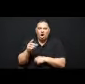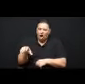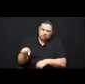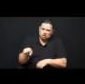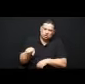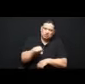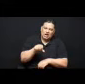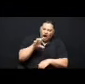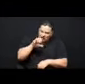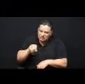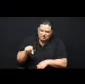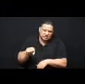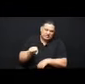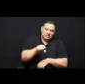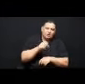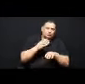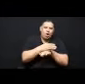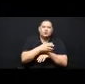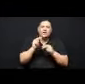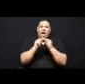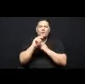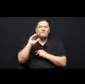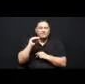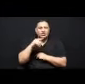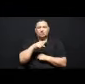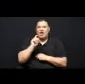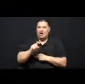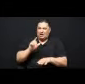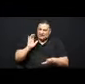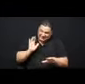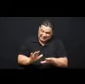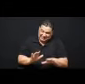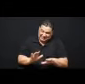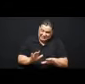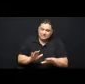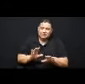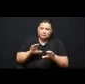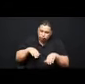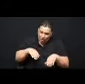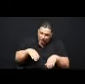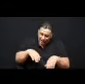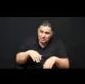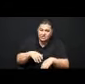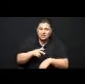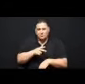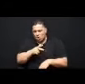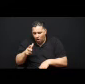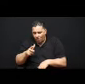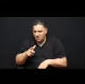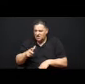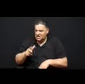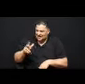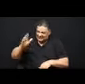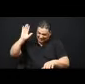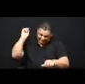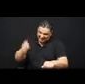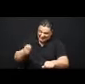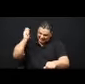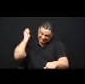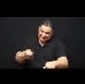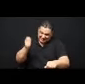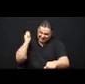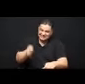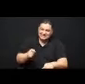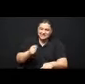had to slam on her brakes. Shannon pulled over, fought off the predator with a stick, and searched the area for